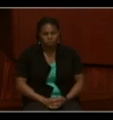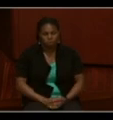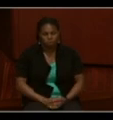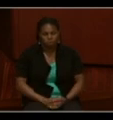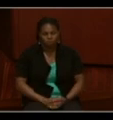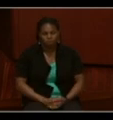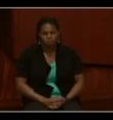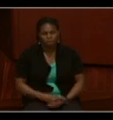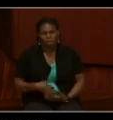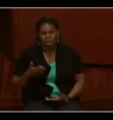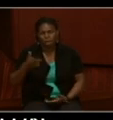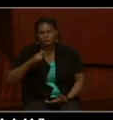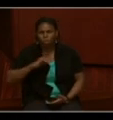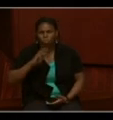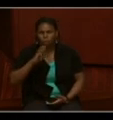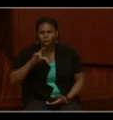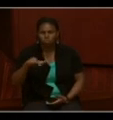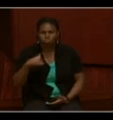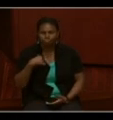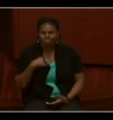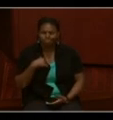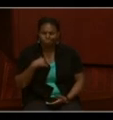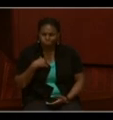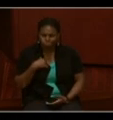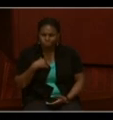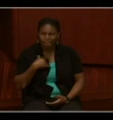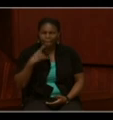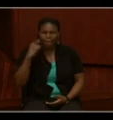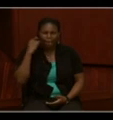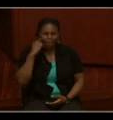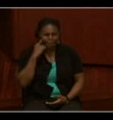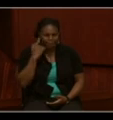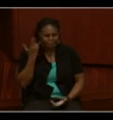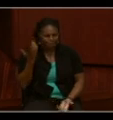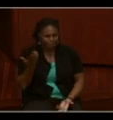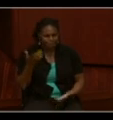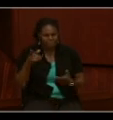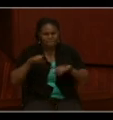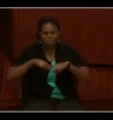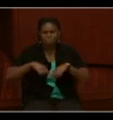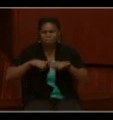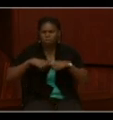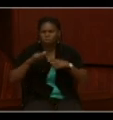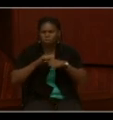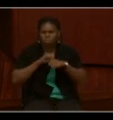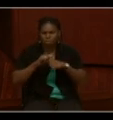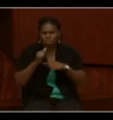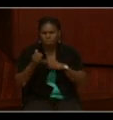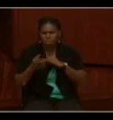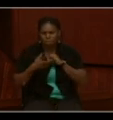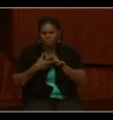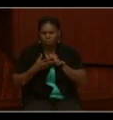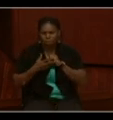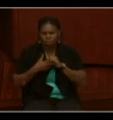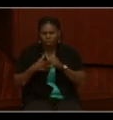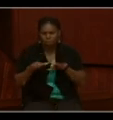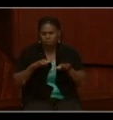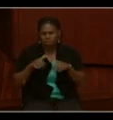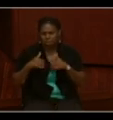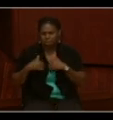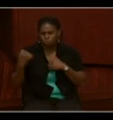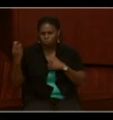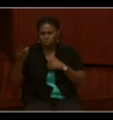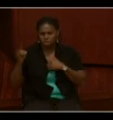Well, I suppose that refers to the practice at the National Archives in Washington, D.C., where you all